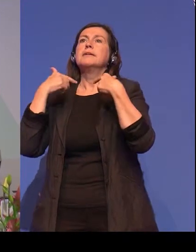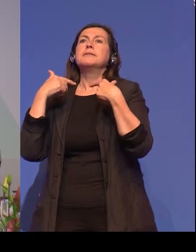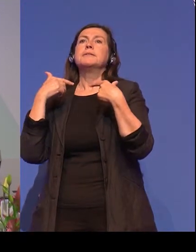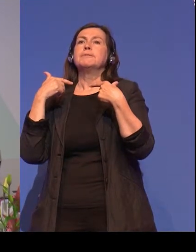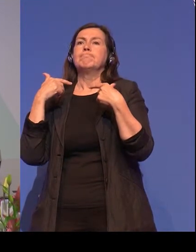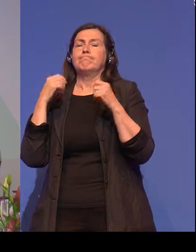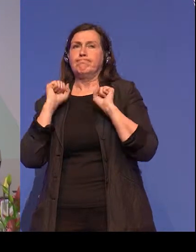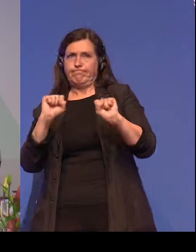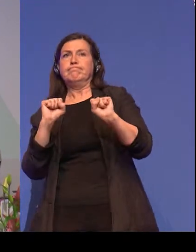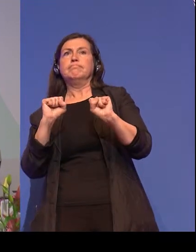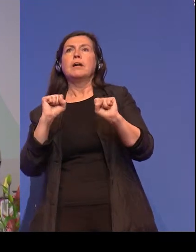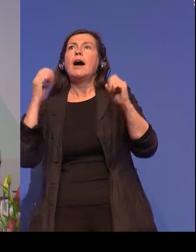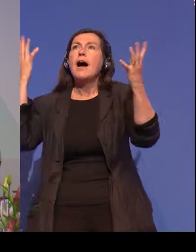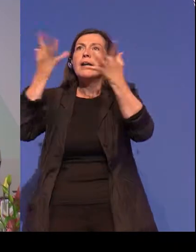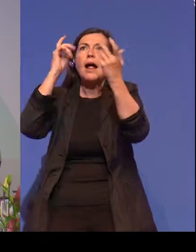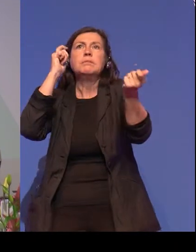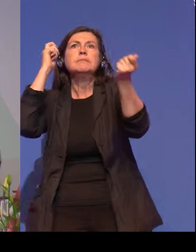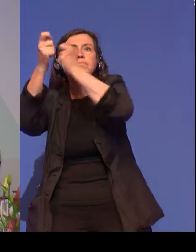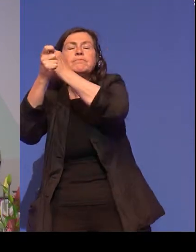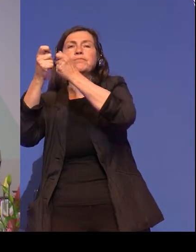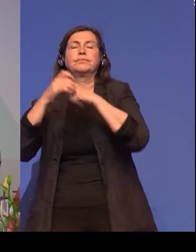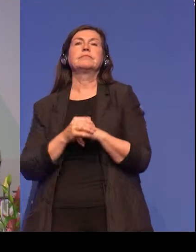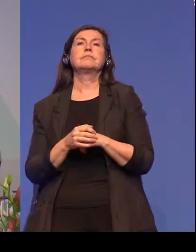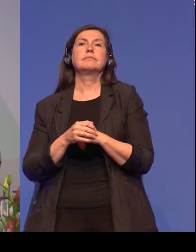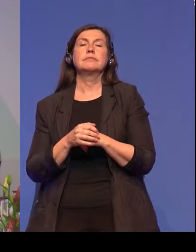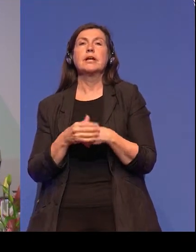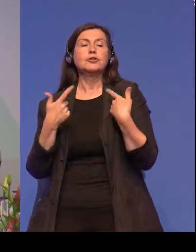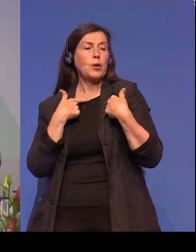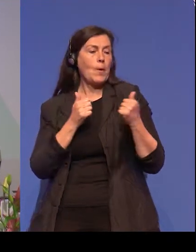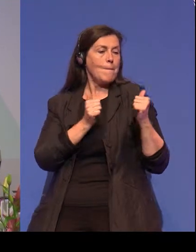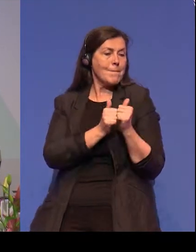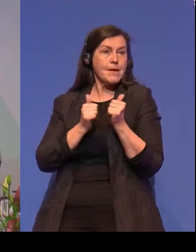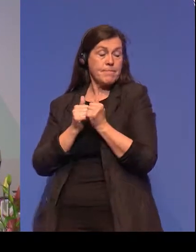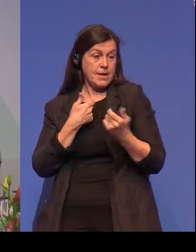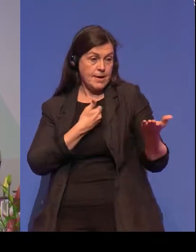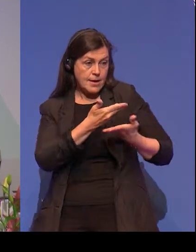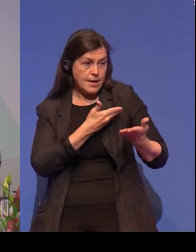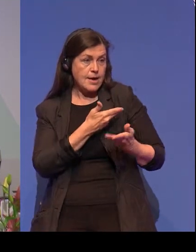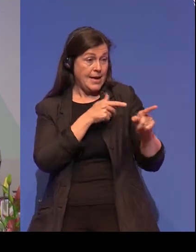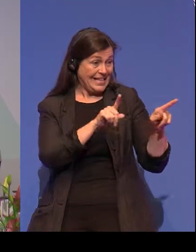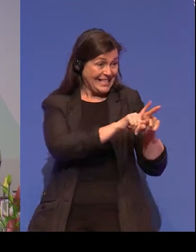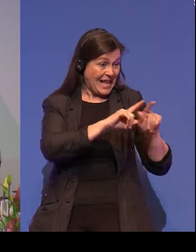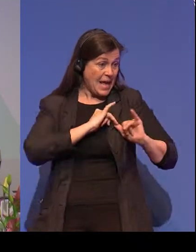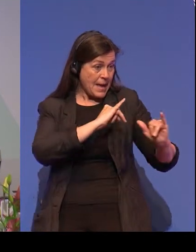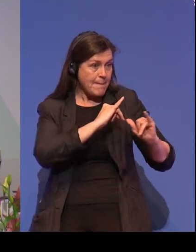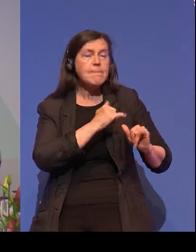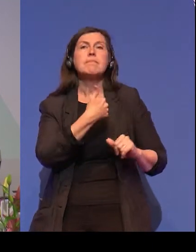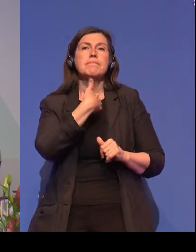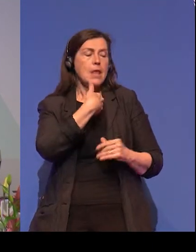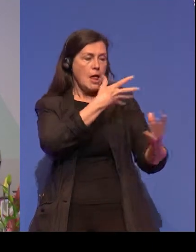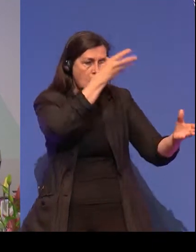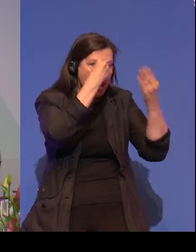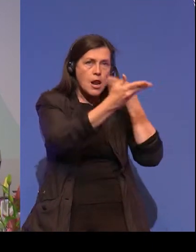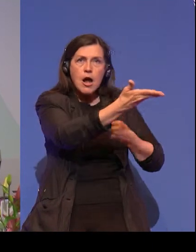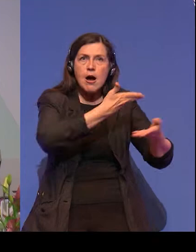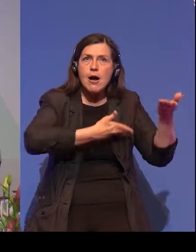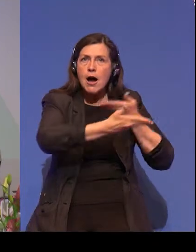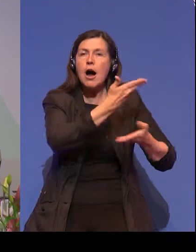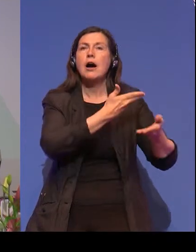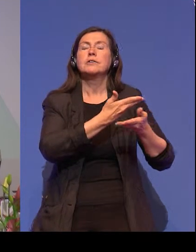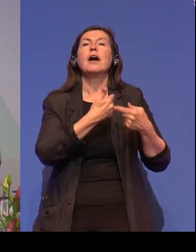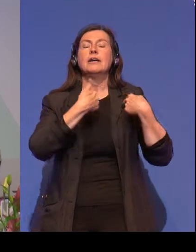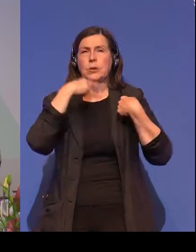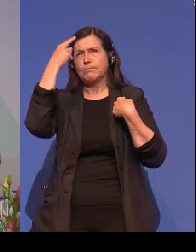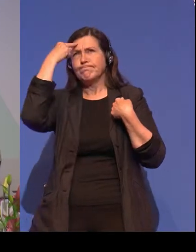resilient, facilitating peer-to-peer learning to support effective design and implementation